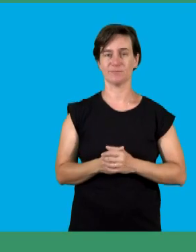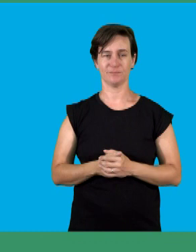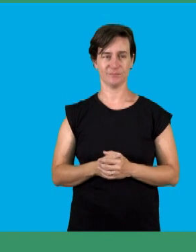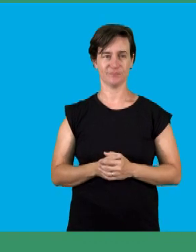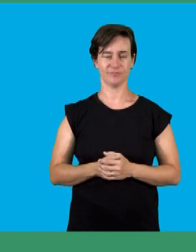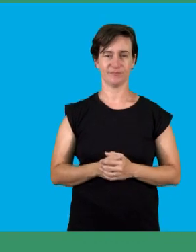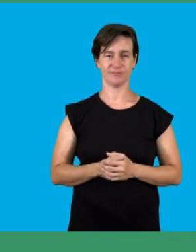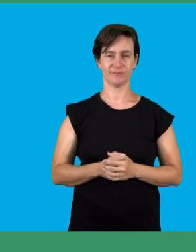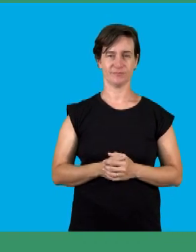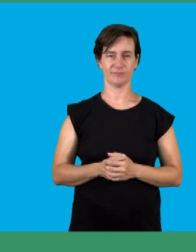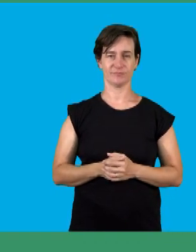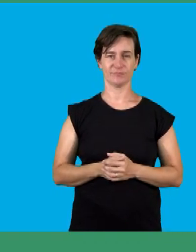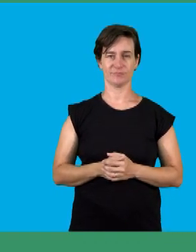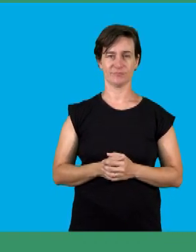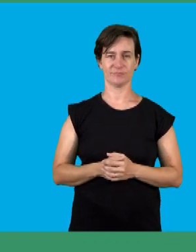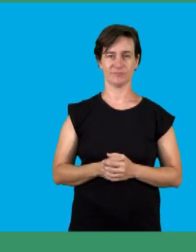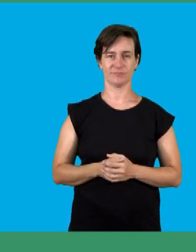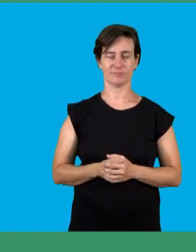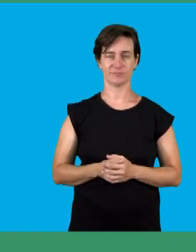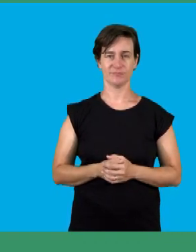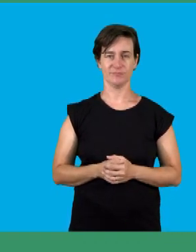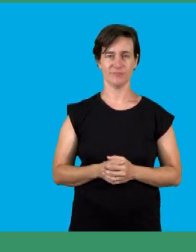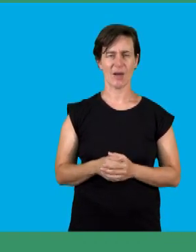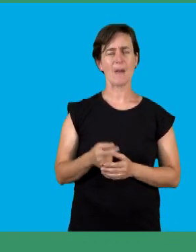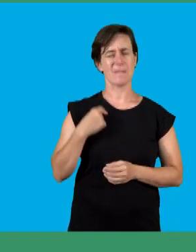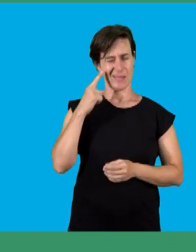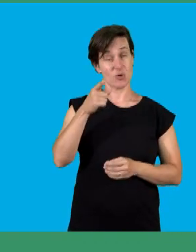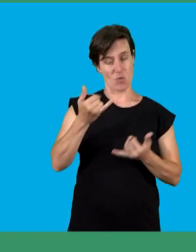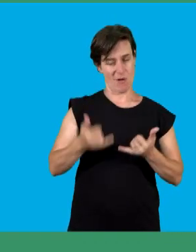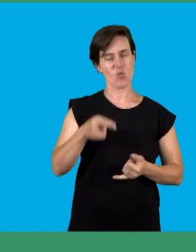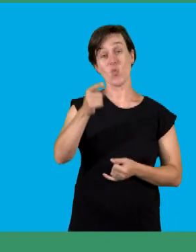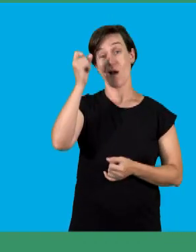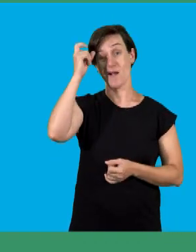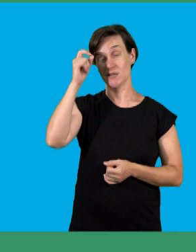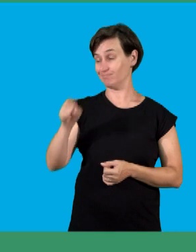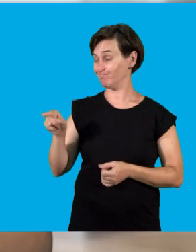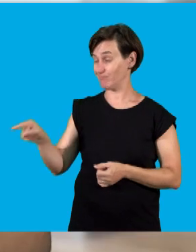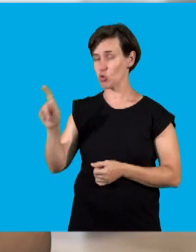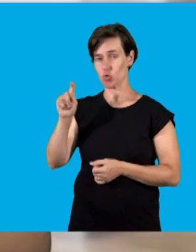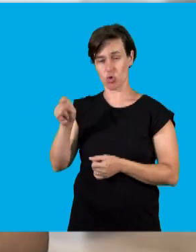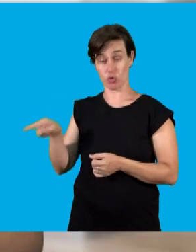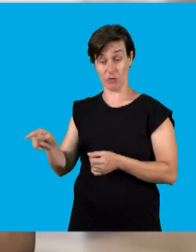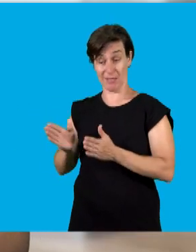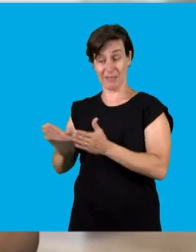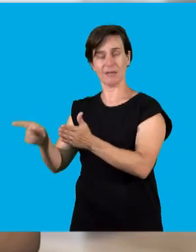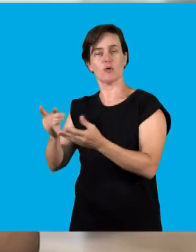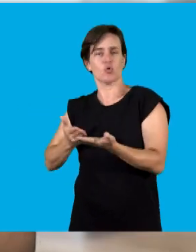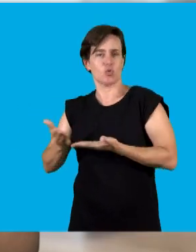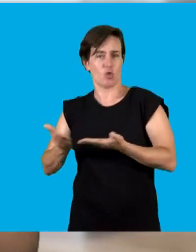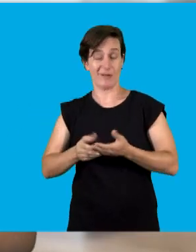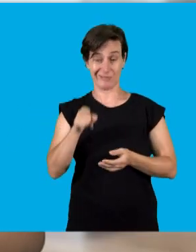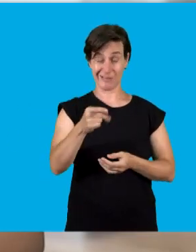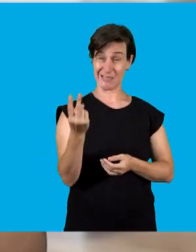It is the primary sector. So from now, learners, I'm sure you understand that tertiary sector deals with